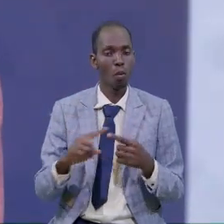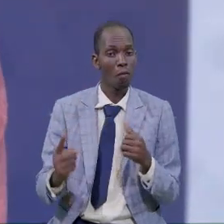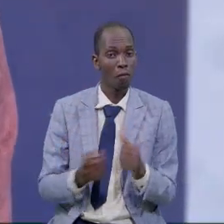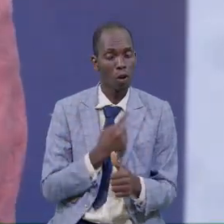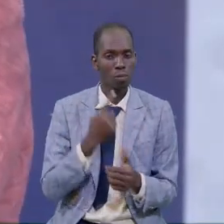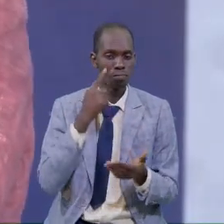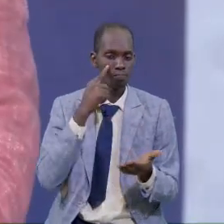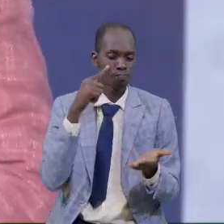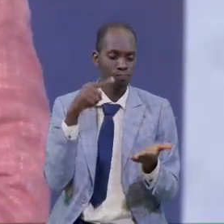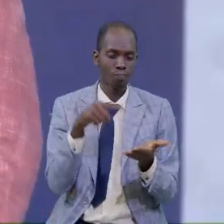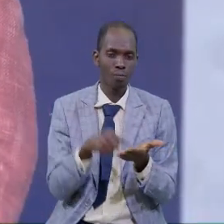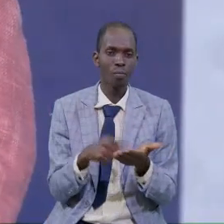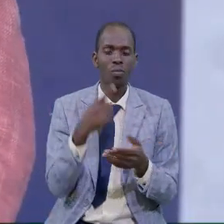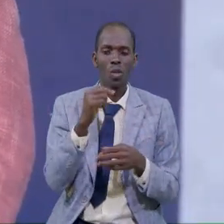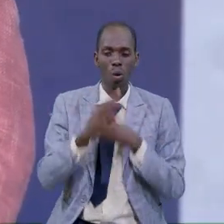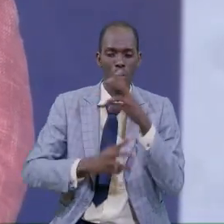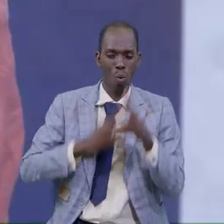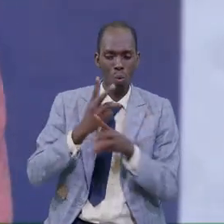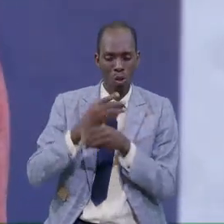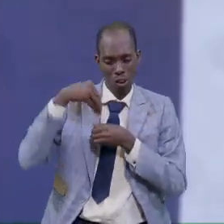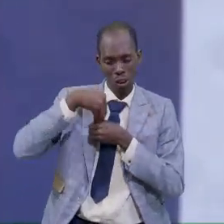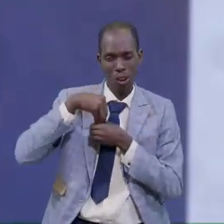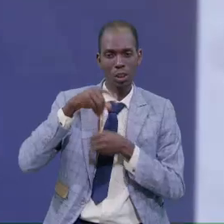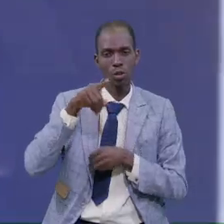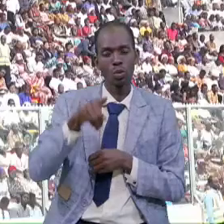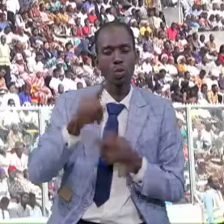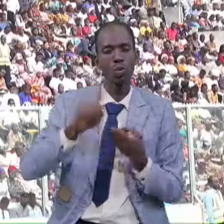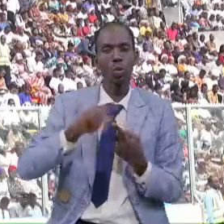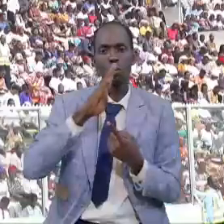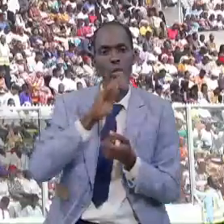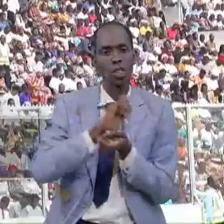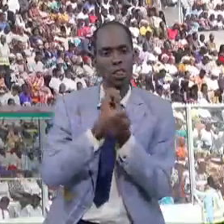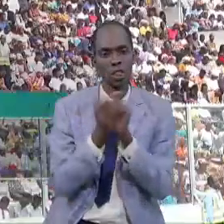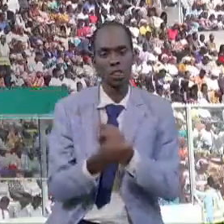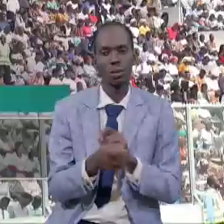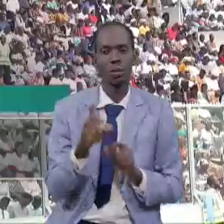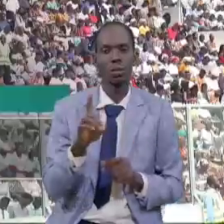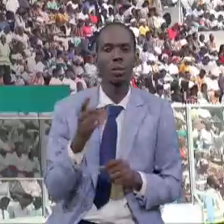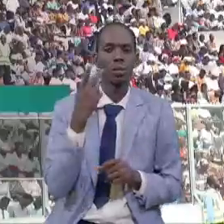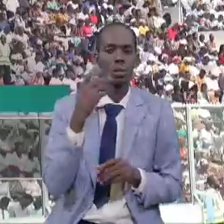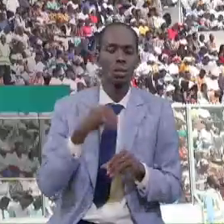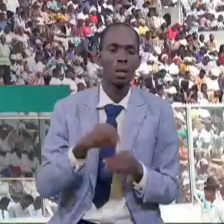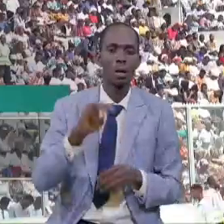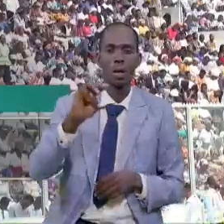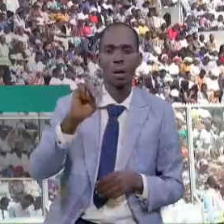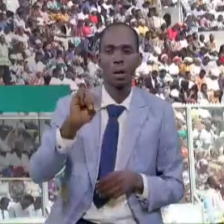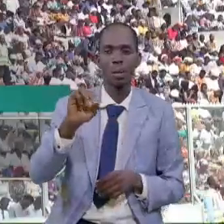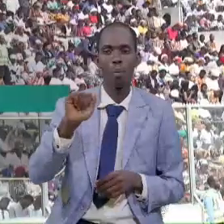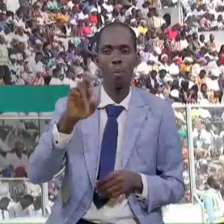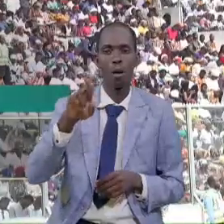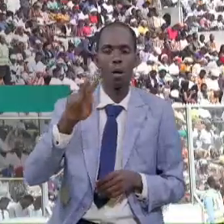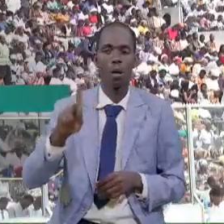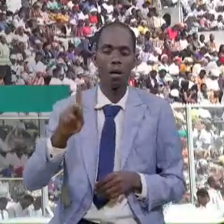in you, the world to be changed. Look at Mark chapter 4, verse 19. In Mark chapter 4,